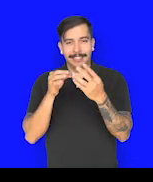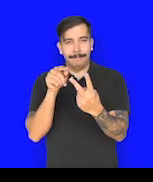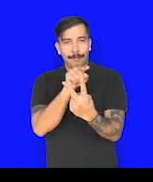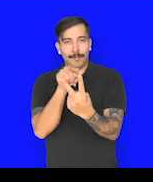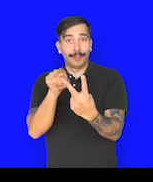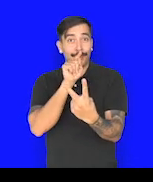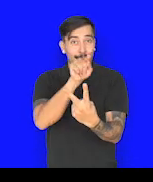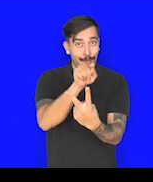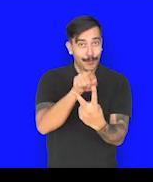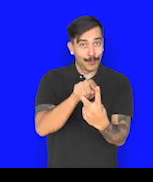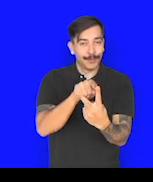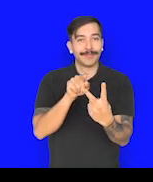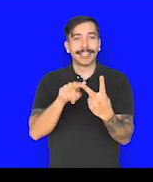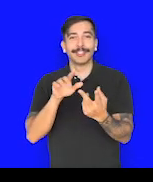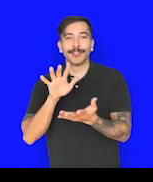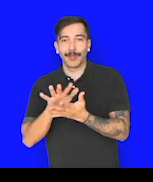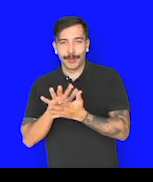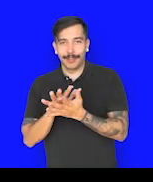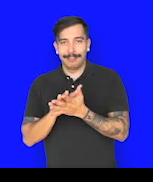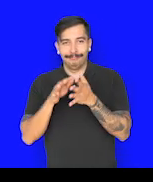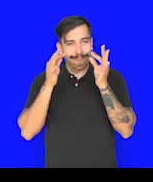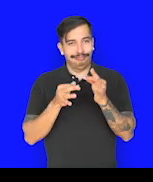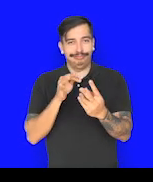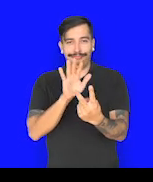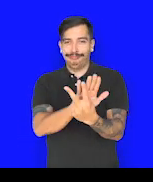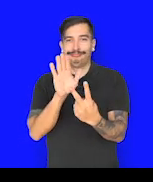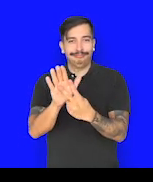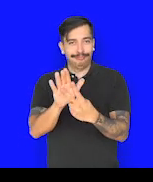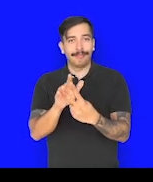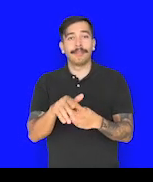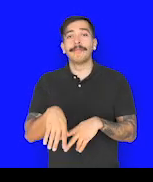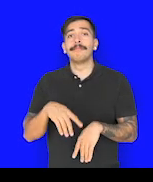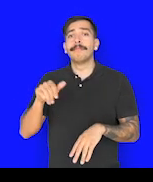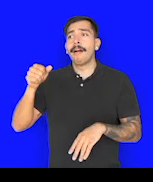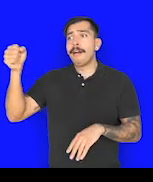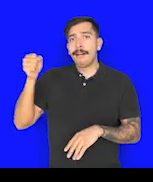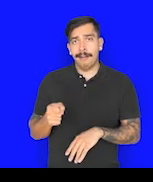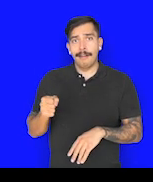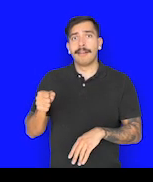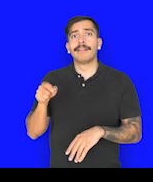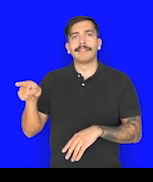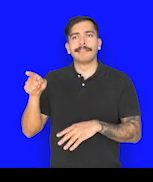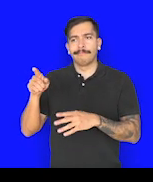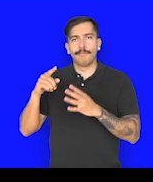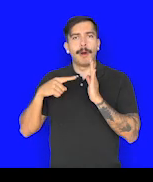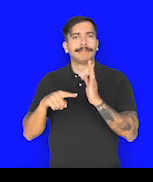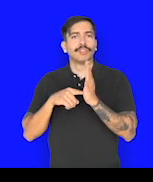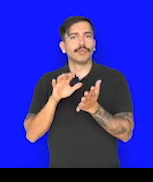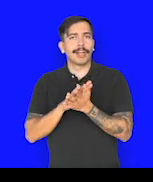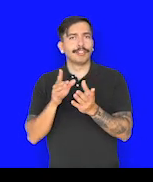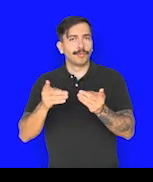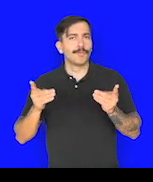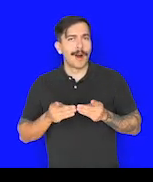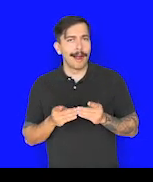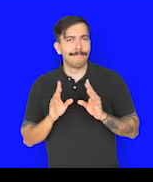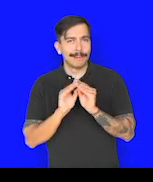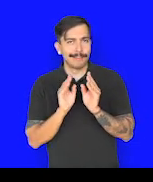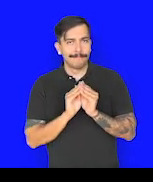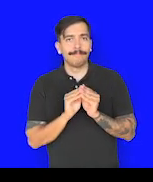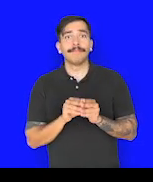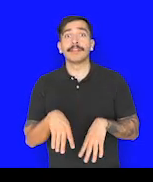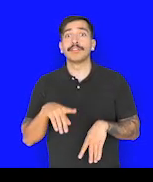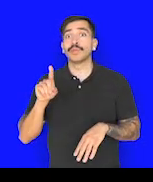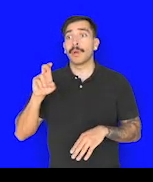you and the school, and there will be someone at the meeting who can make decisions on behalf of the school district. In a